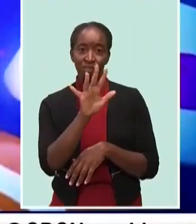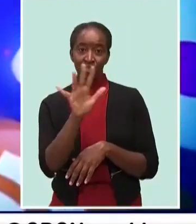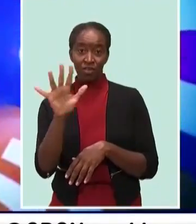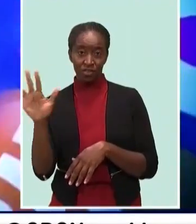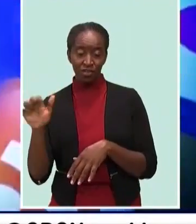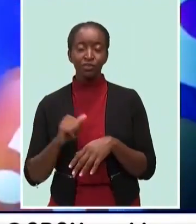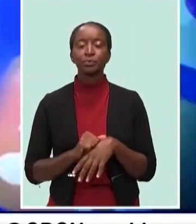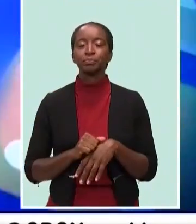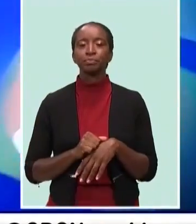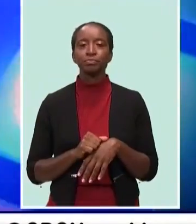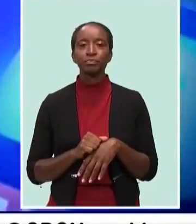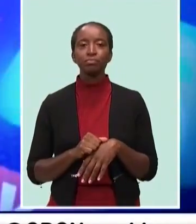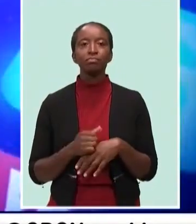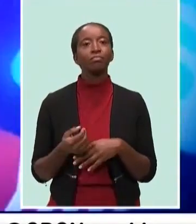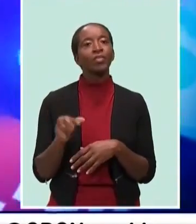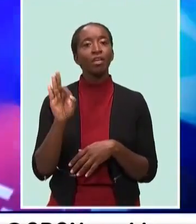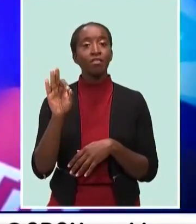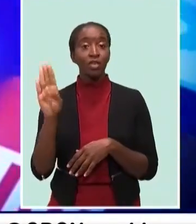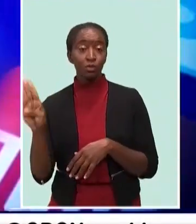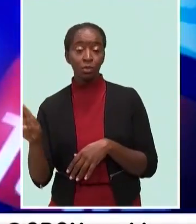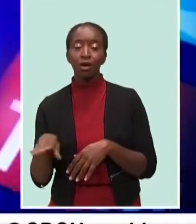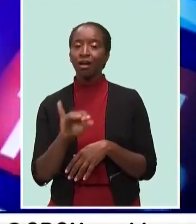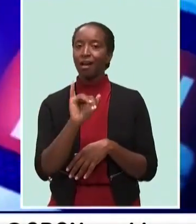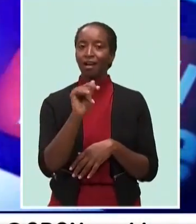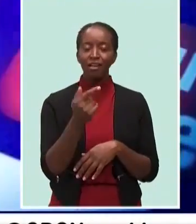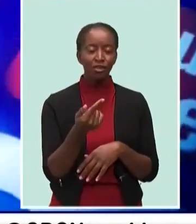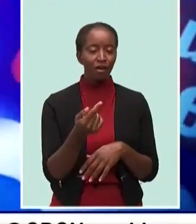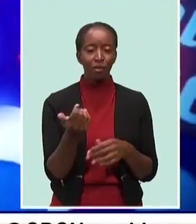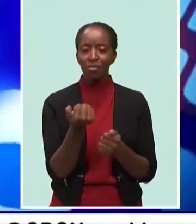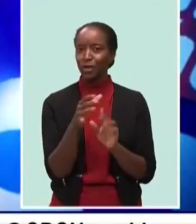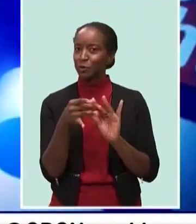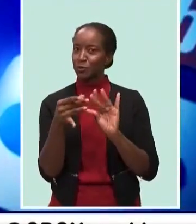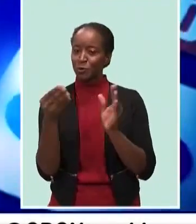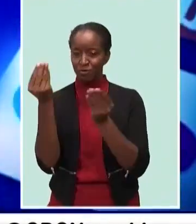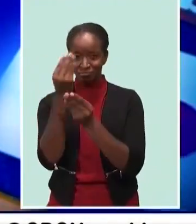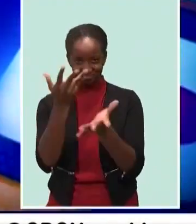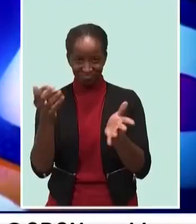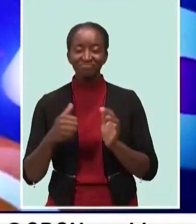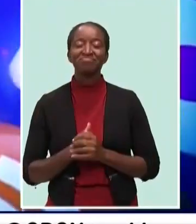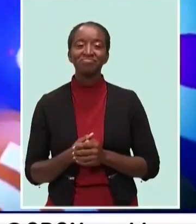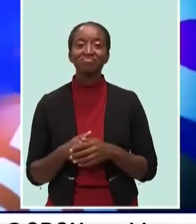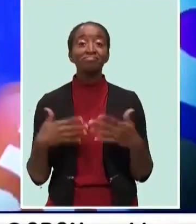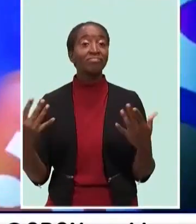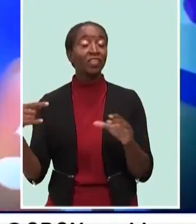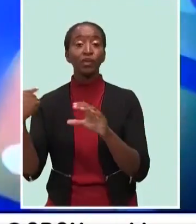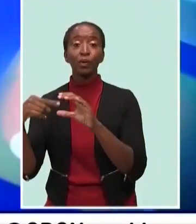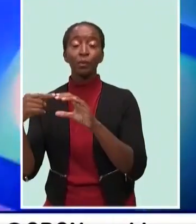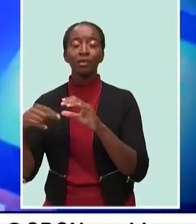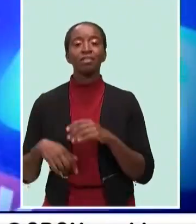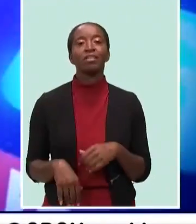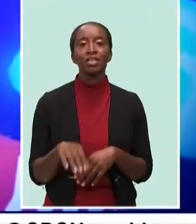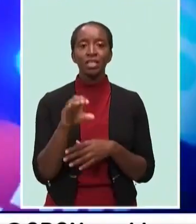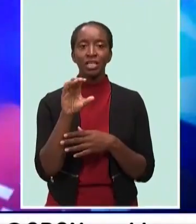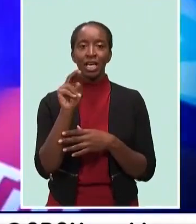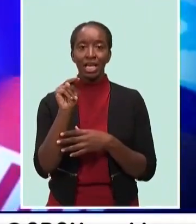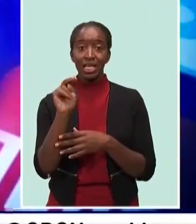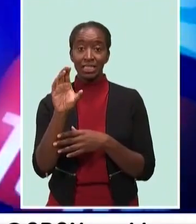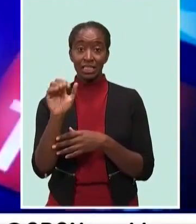233-7555, as well as our Facebook and Instagram pages. Or you can also send to our email at